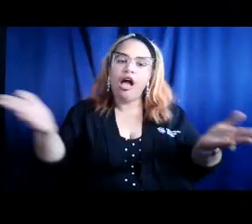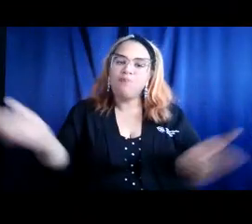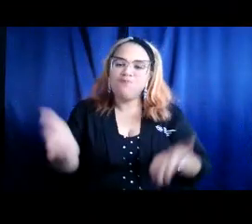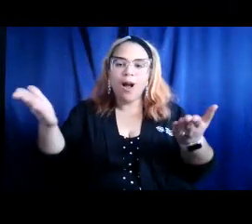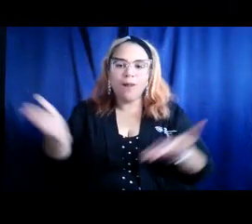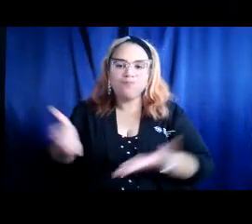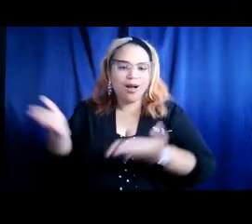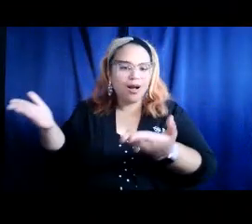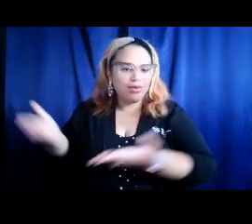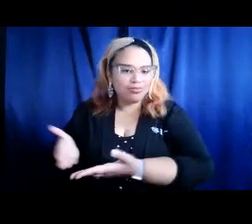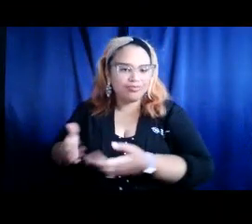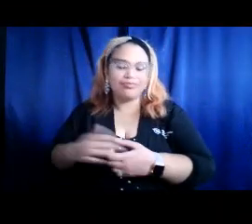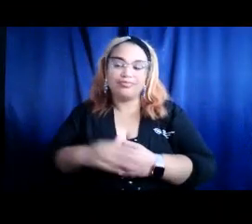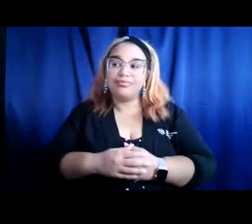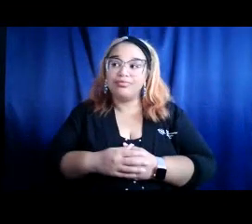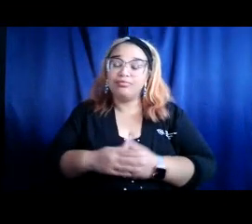an